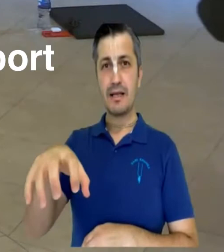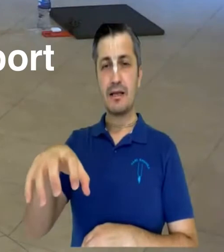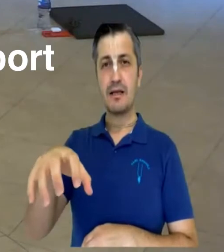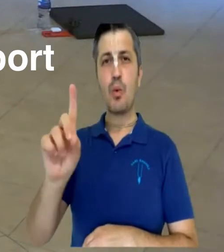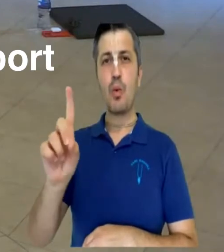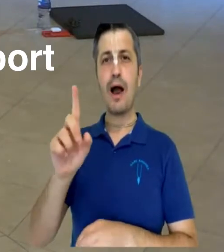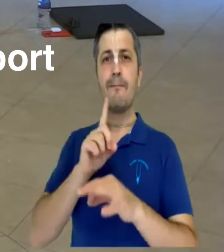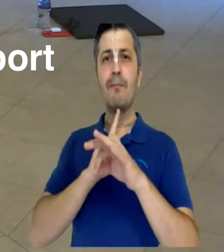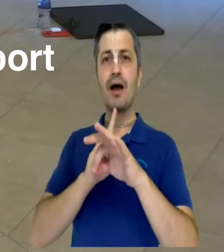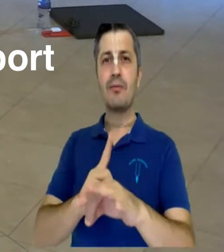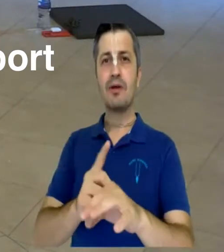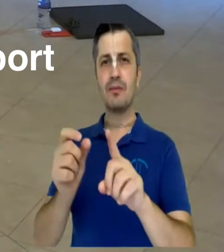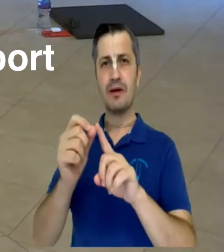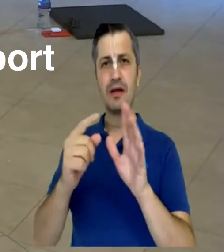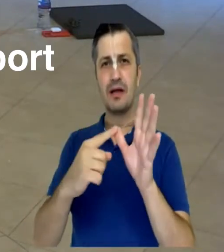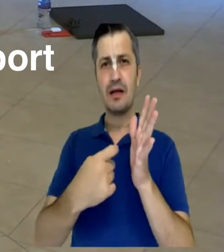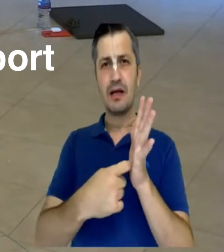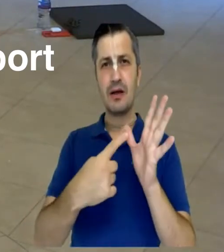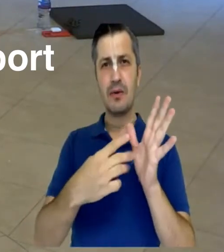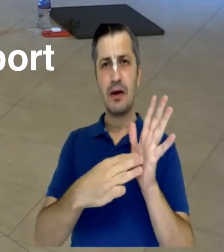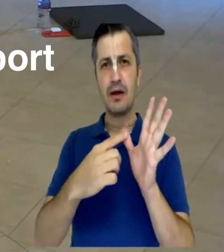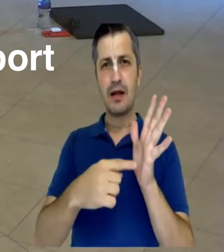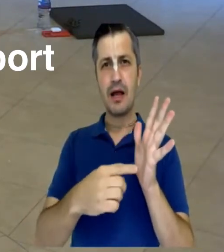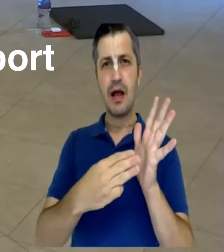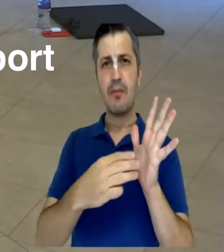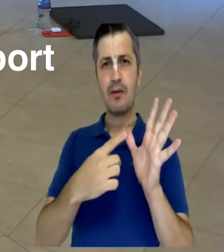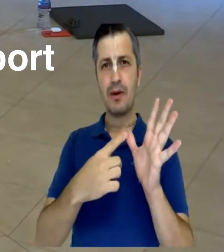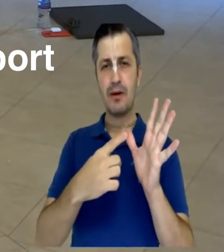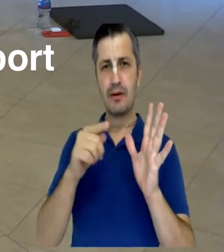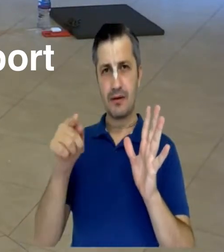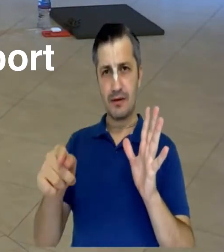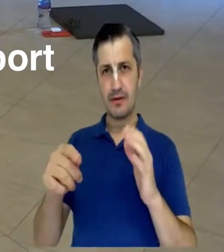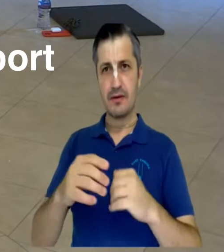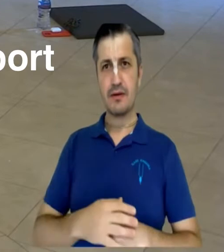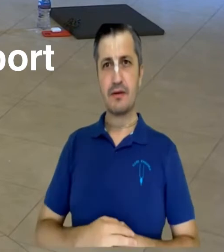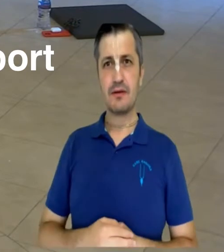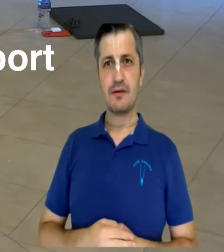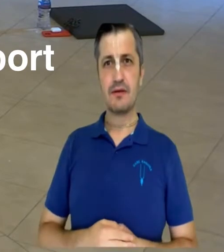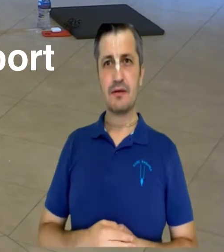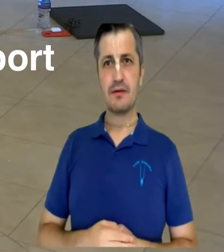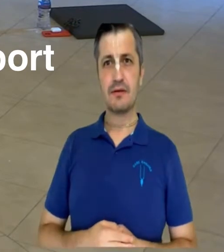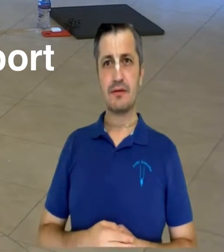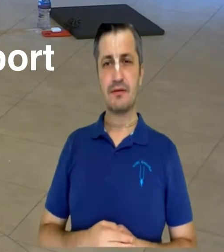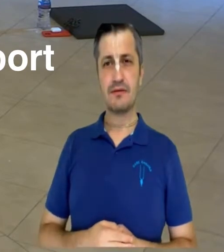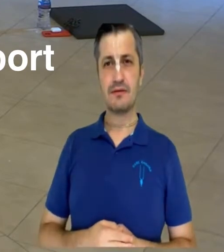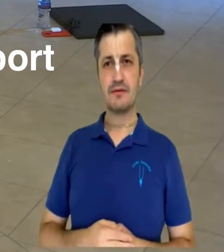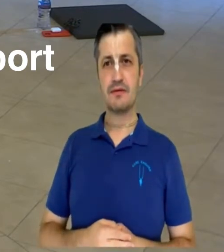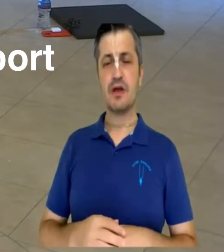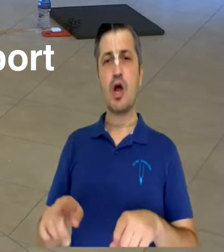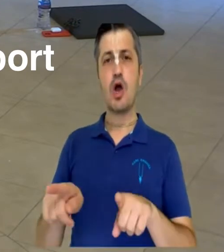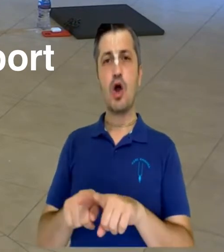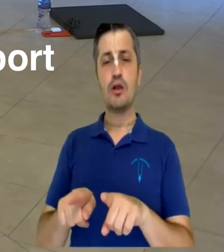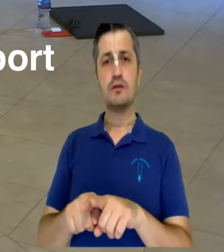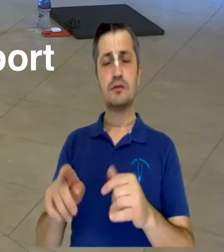incarnating himself as the son of Satyavati and Parashara, he explains the Vedic knowledge as Vyasadeva.